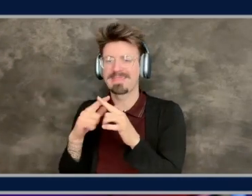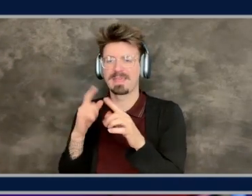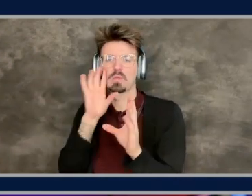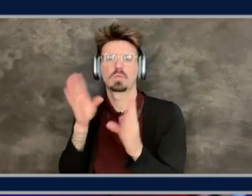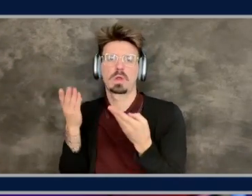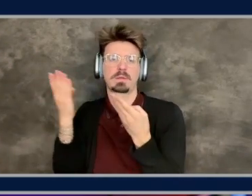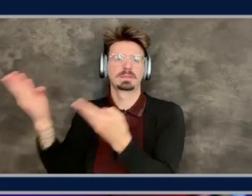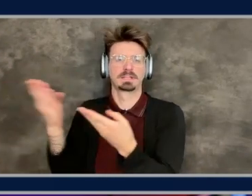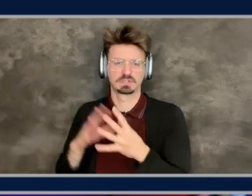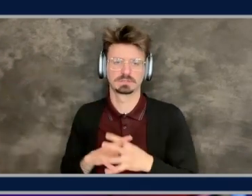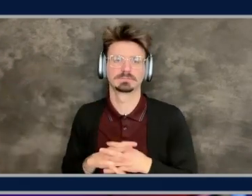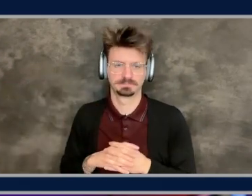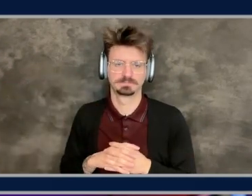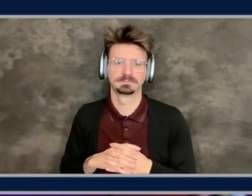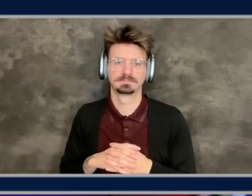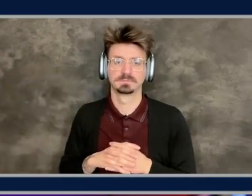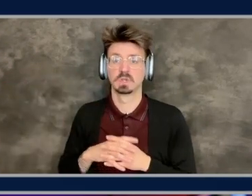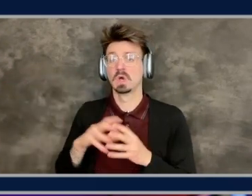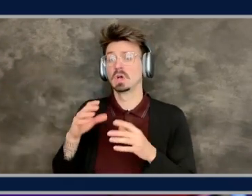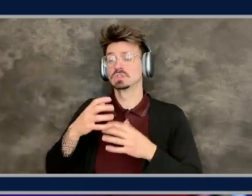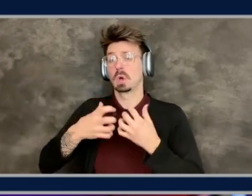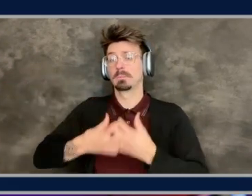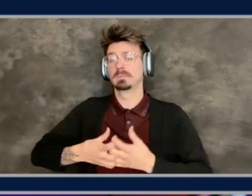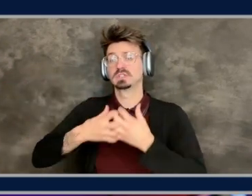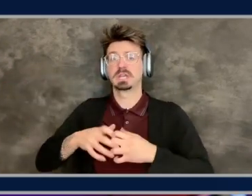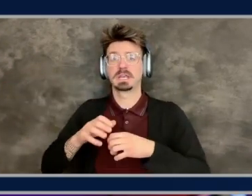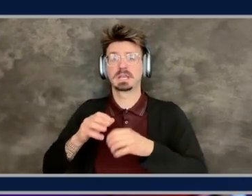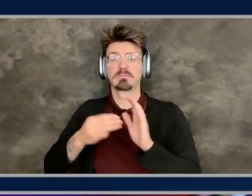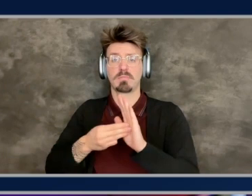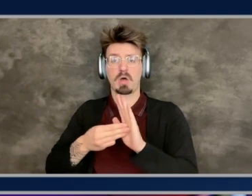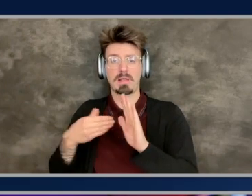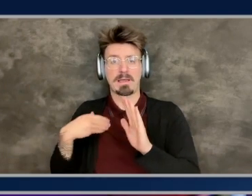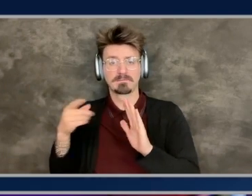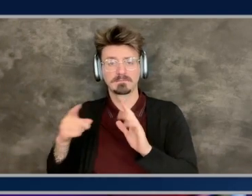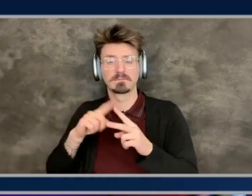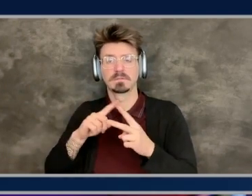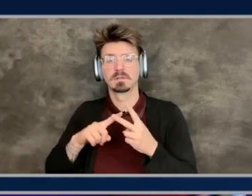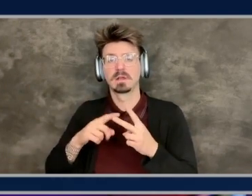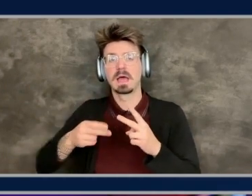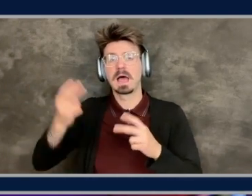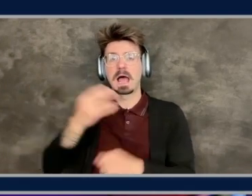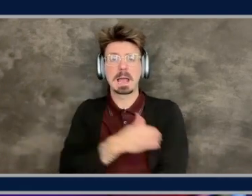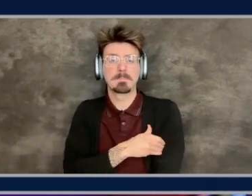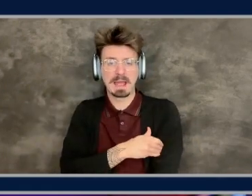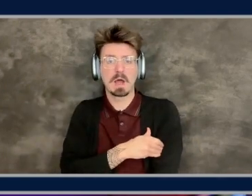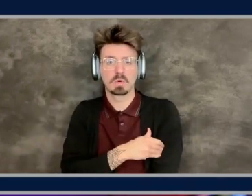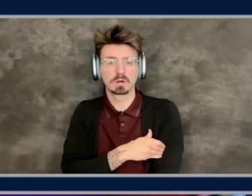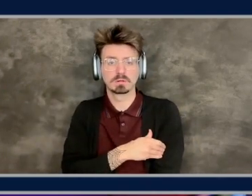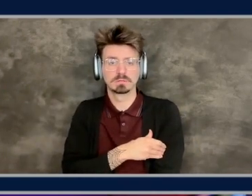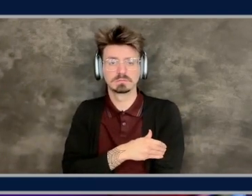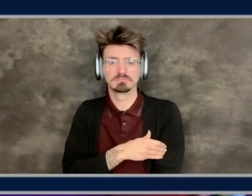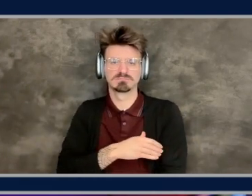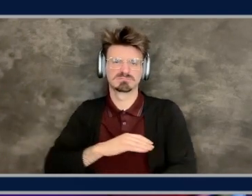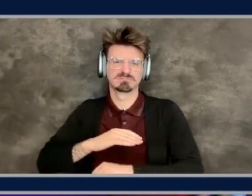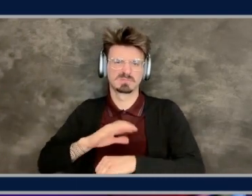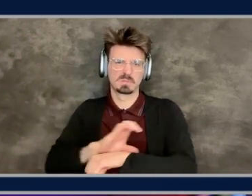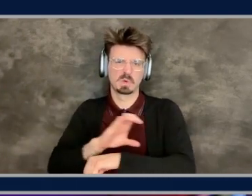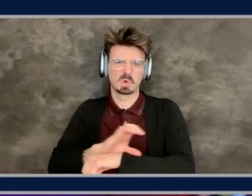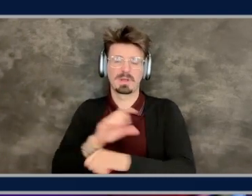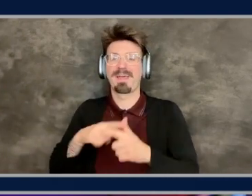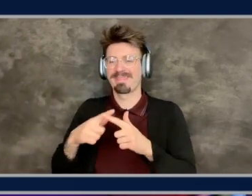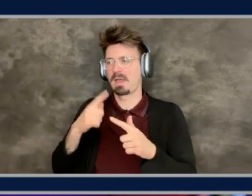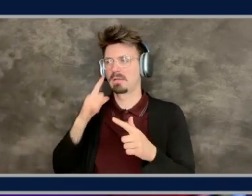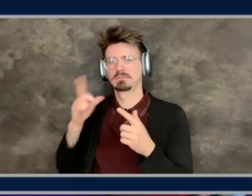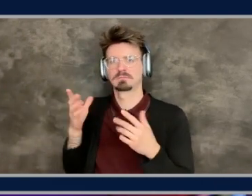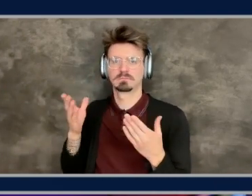machine learning model, for a high performance kind of looking for a high performance EC2 instance, and we made these recommendations, right? Beyond just kind of